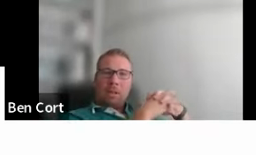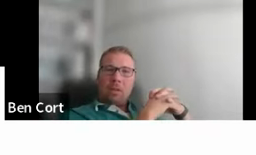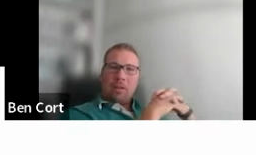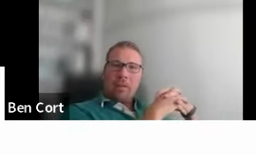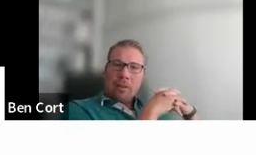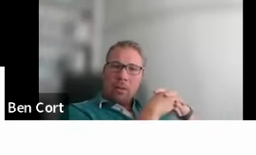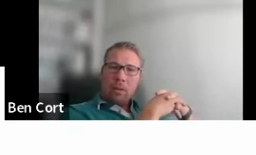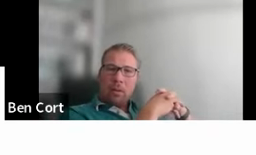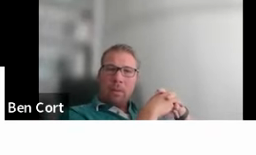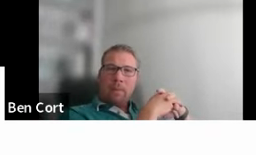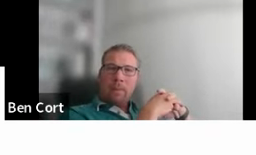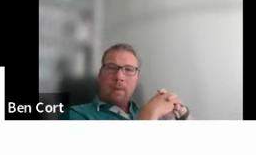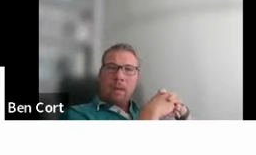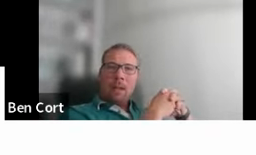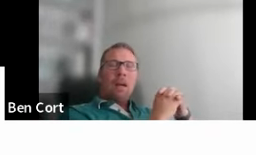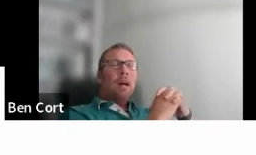I'm a little concerned.